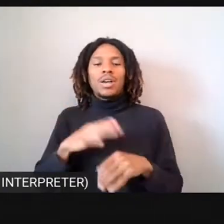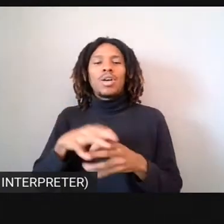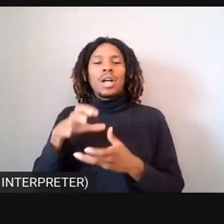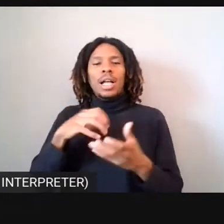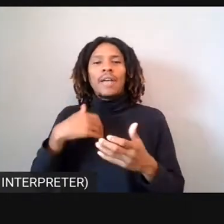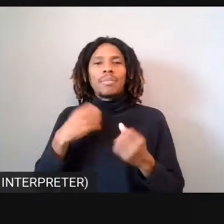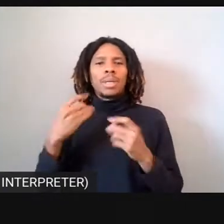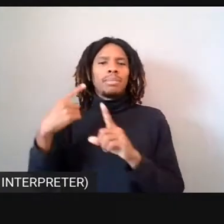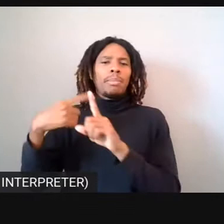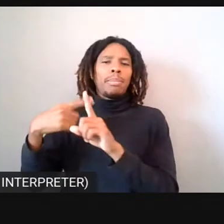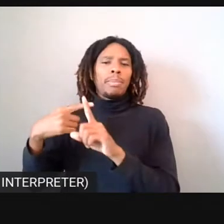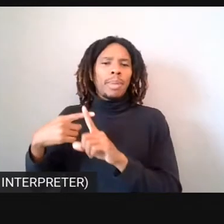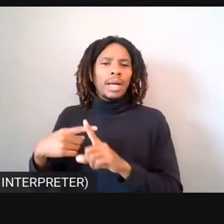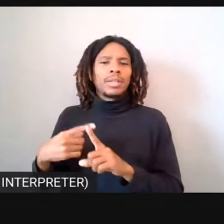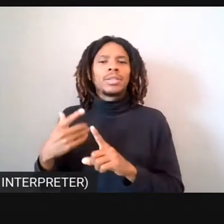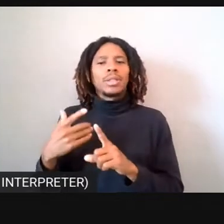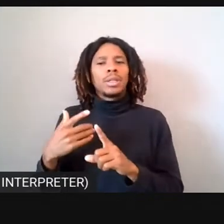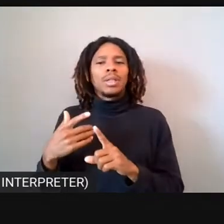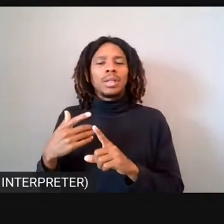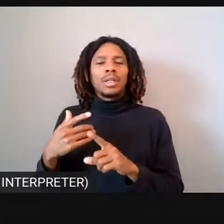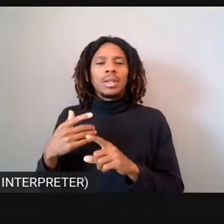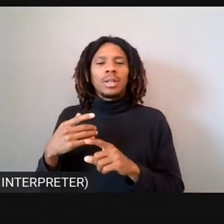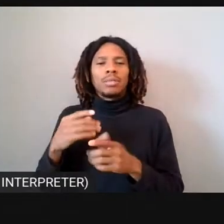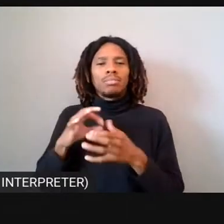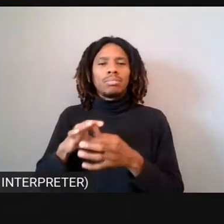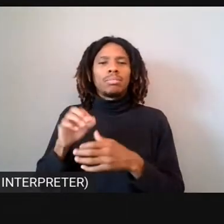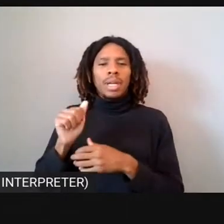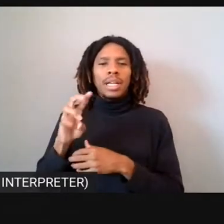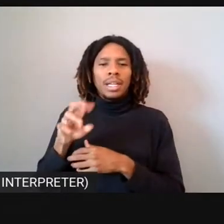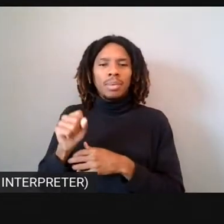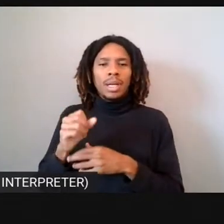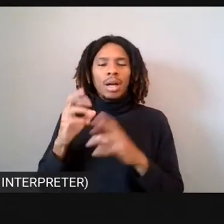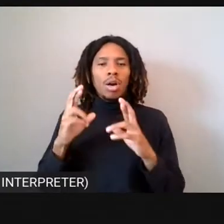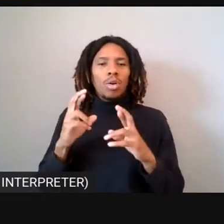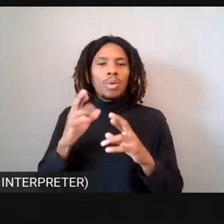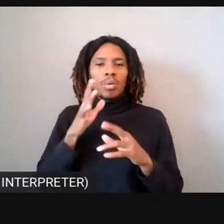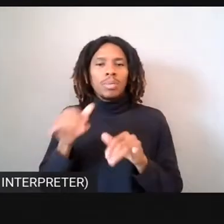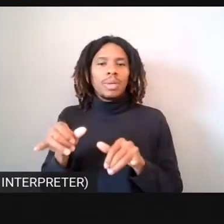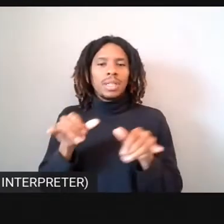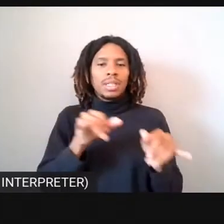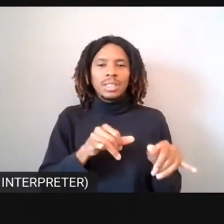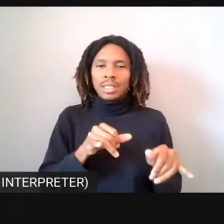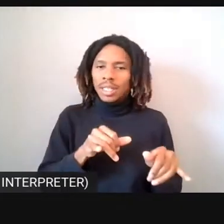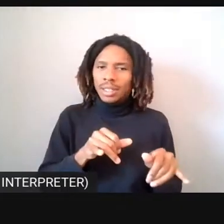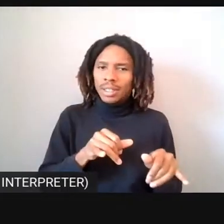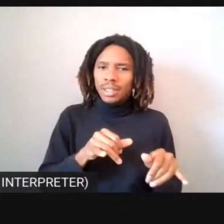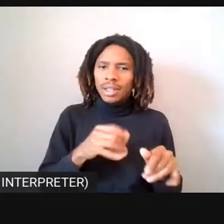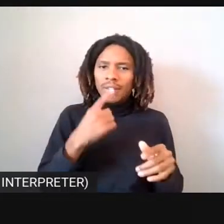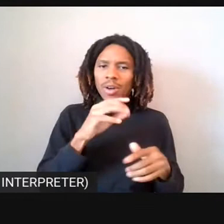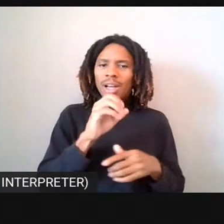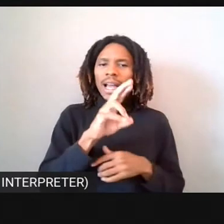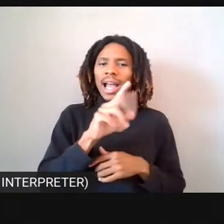positive sentiment around VMware Cloud AWS, and we hope that there will be the same for VMware Cloud AWS Outposts.